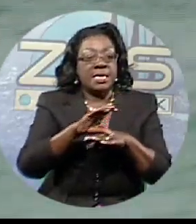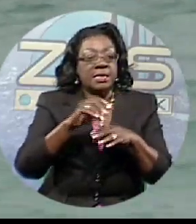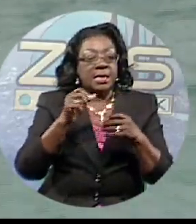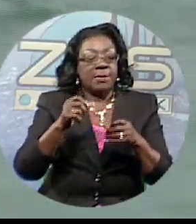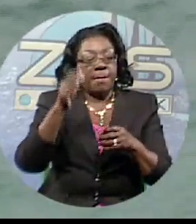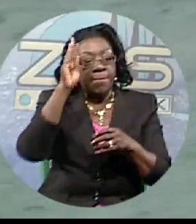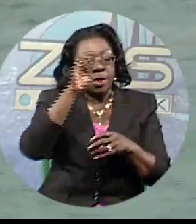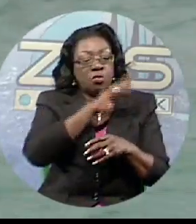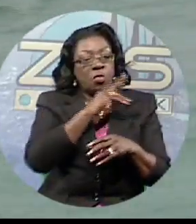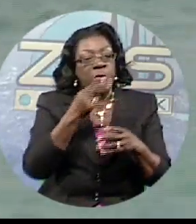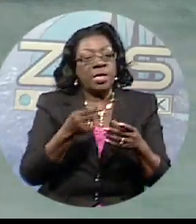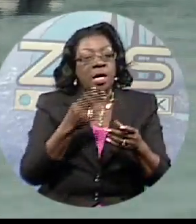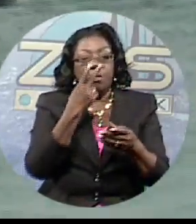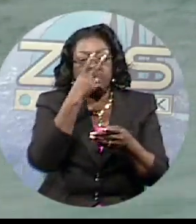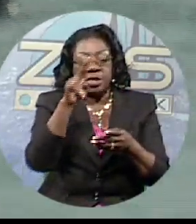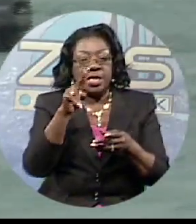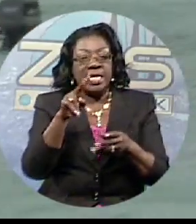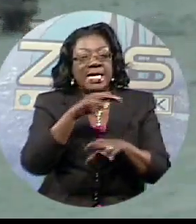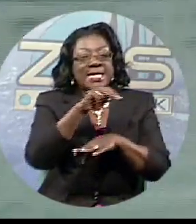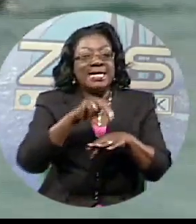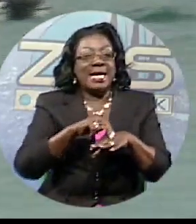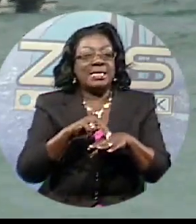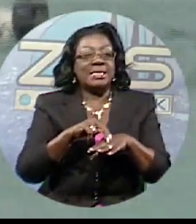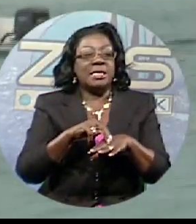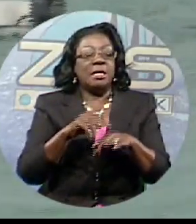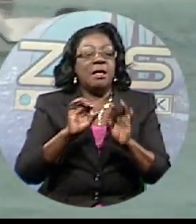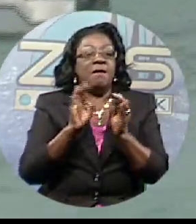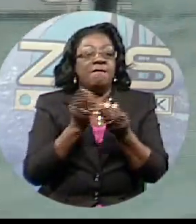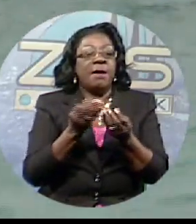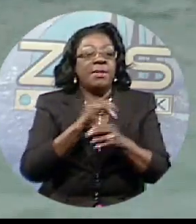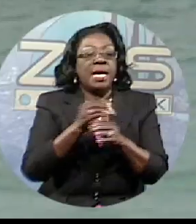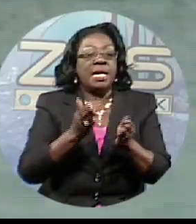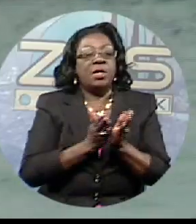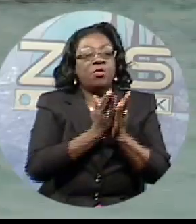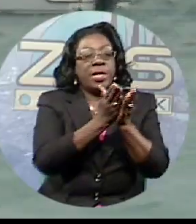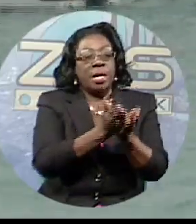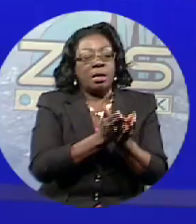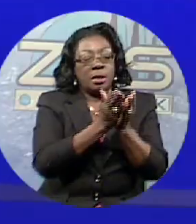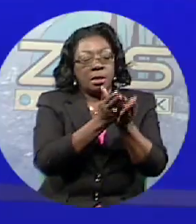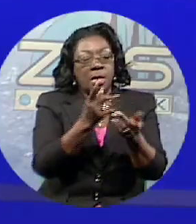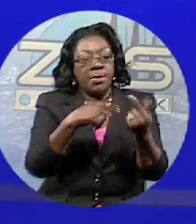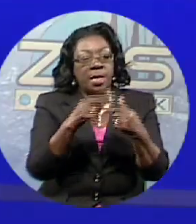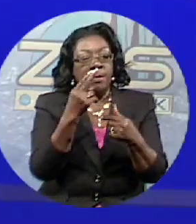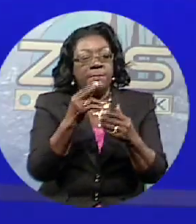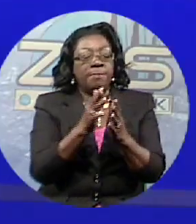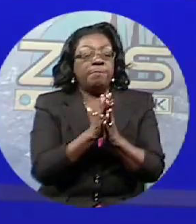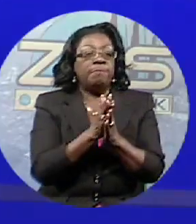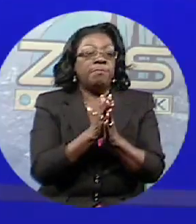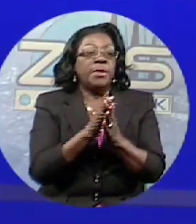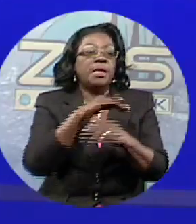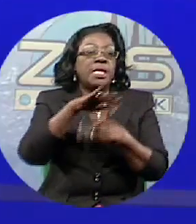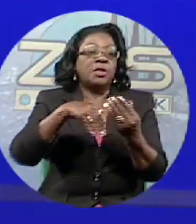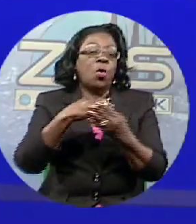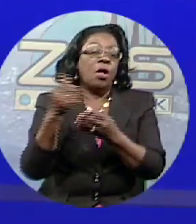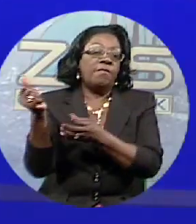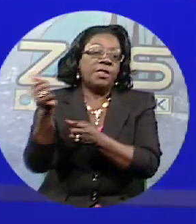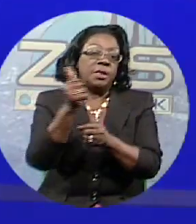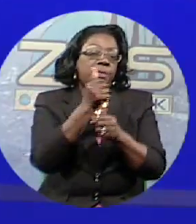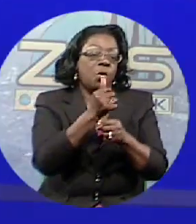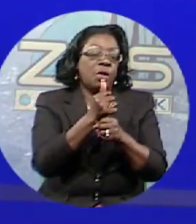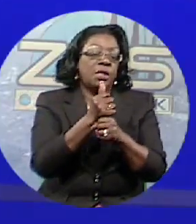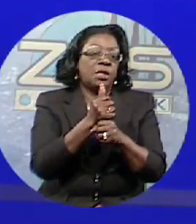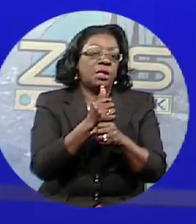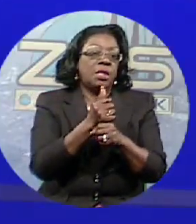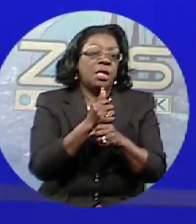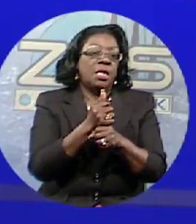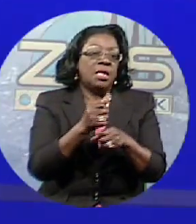concentrate on the National Family Island Regatta. Reporting for ZNS Total Sports, I am Julian Gibson. And that will do it for sports. Stay